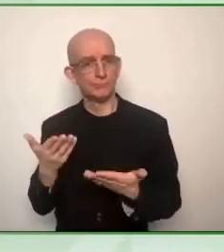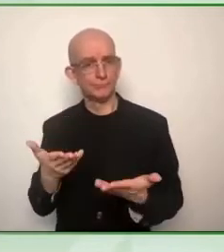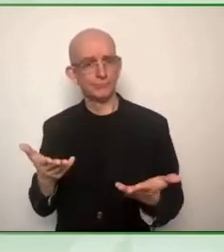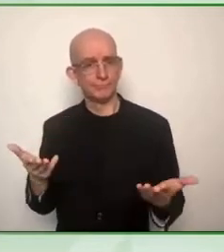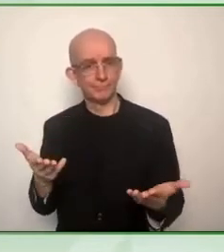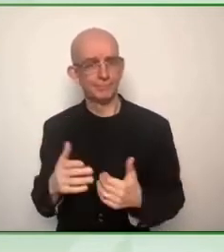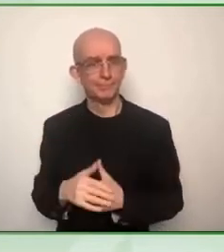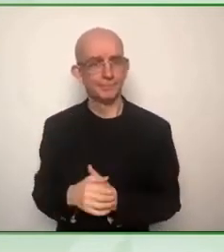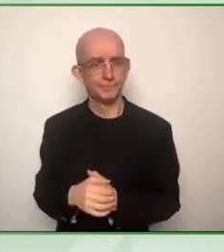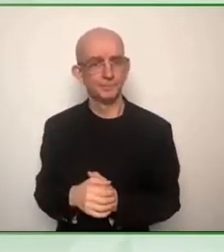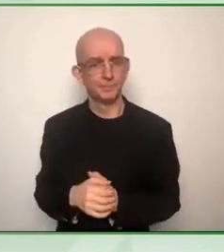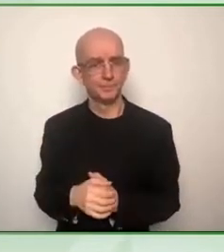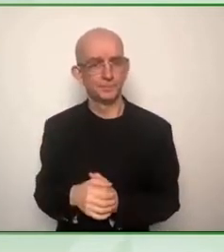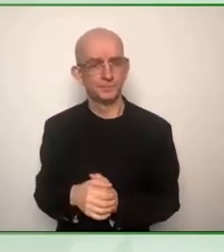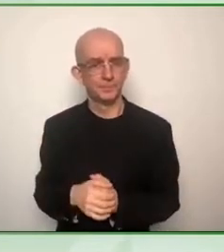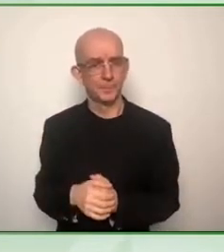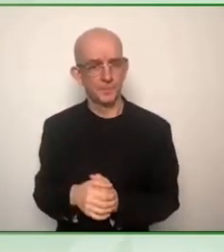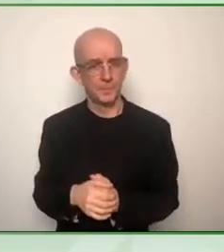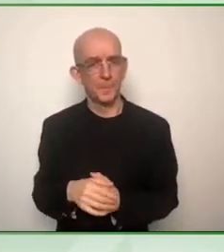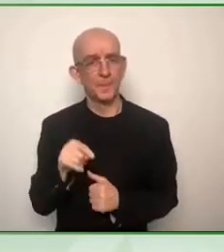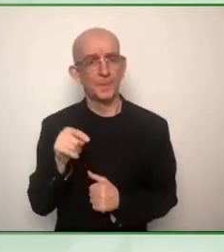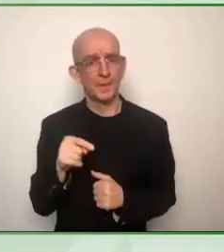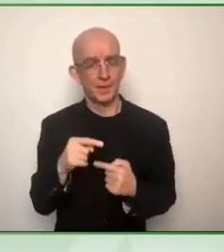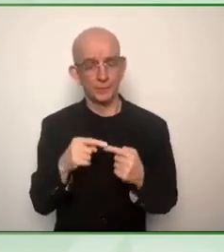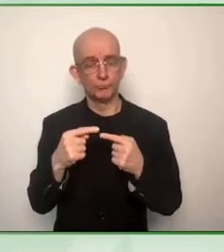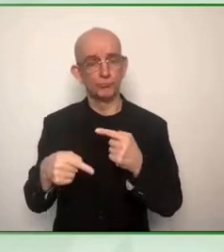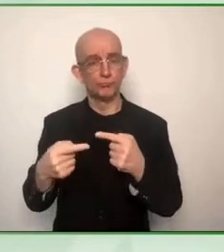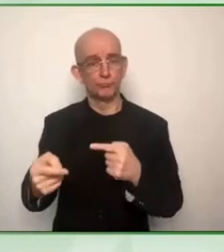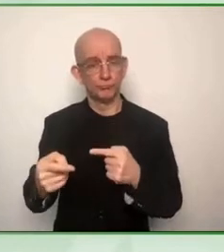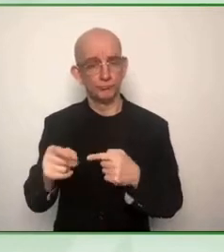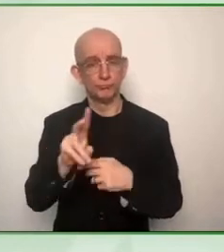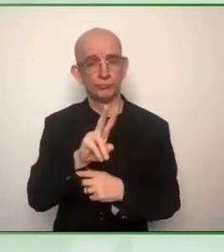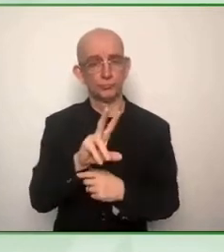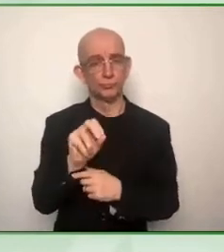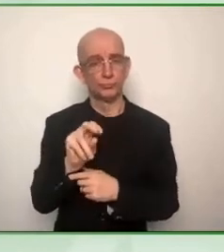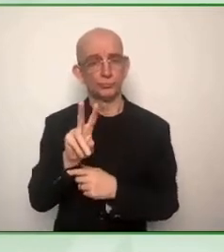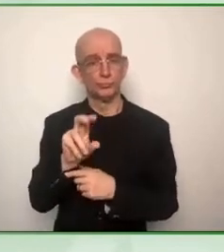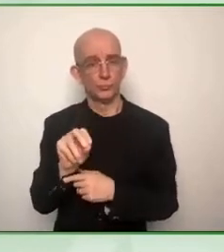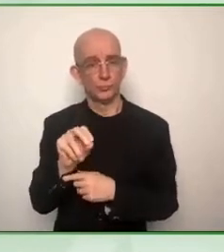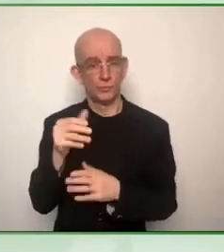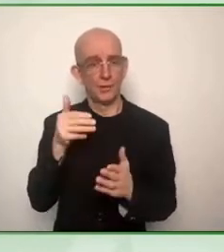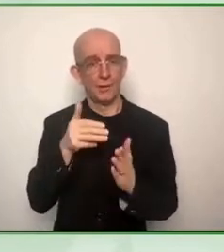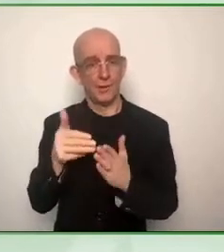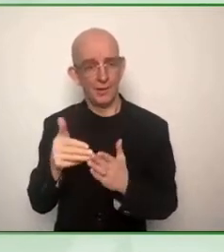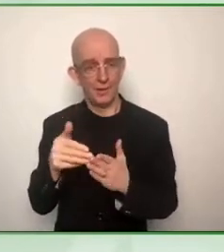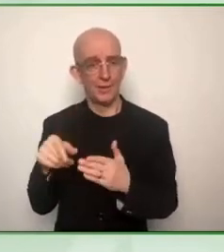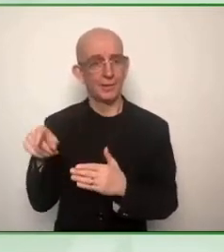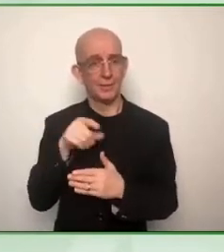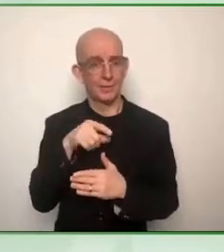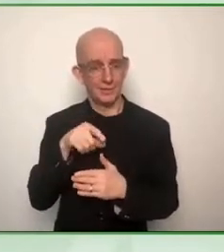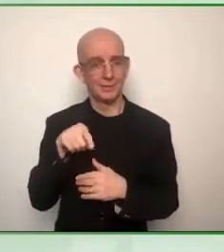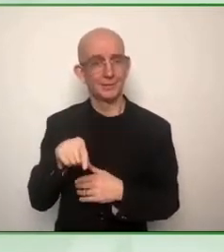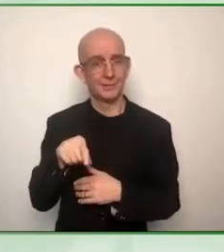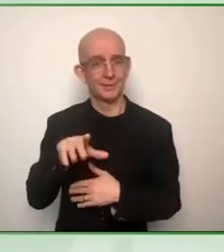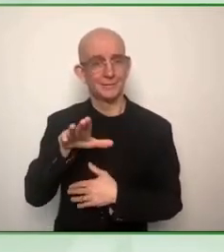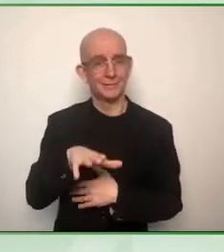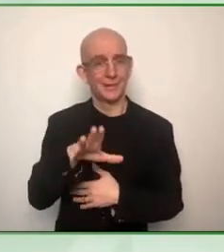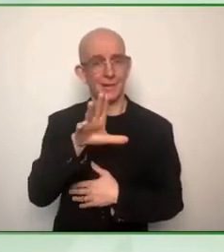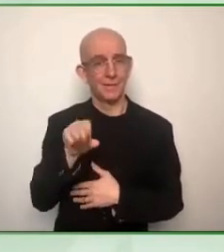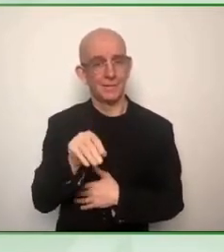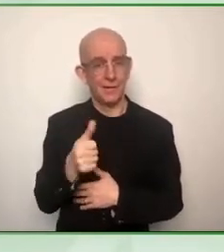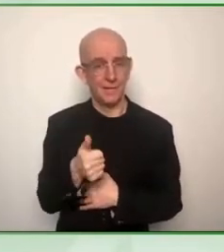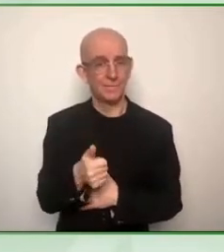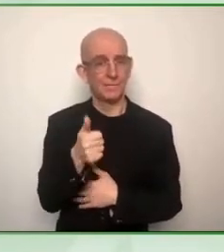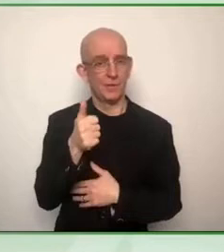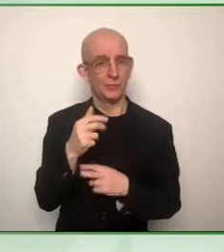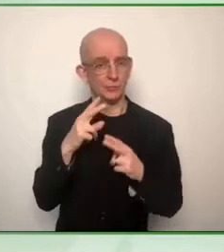the purchasing power of deaf South Africans. And it's a study we'd like to take global at some point to find out where people are